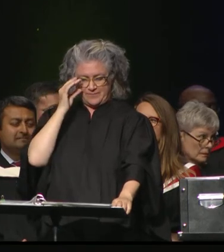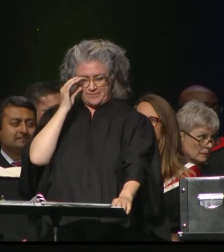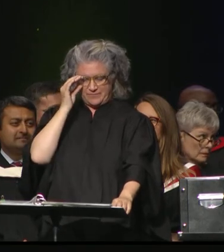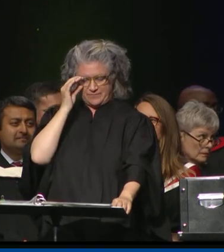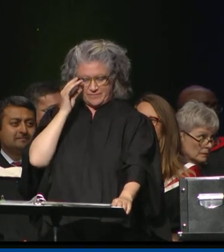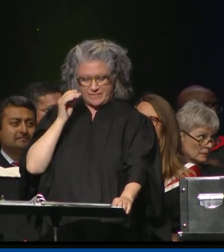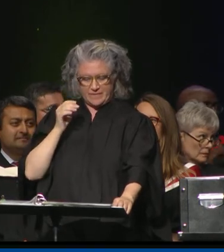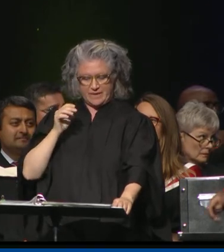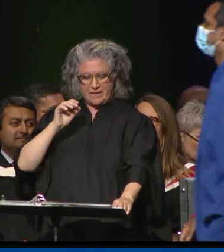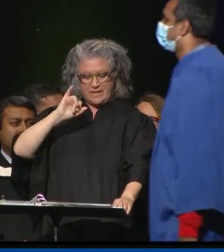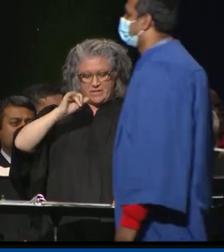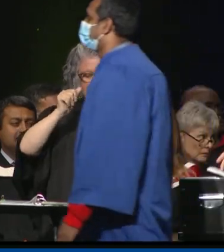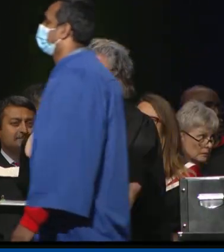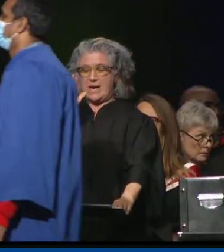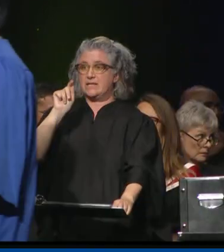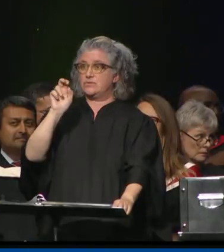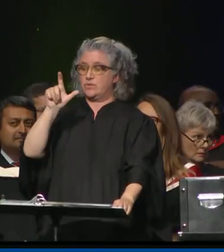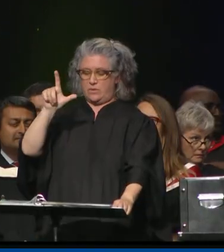Janatul Islam.